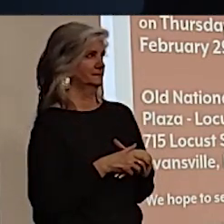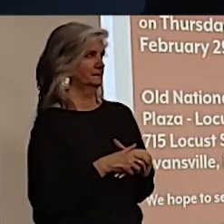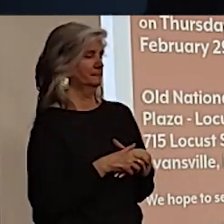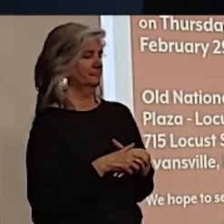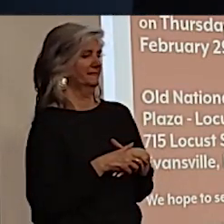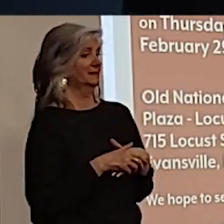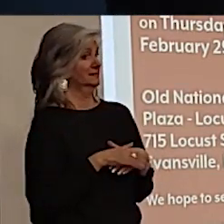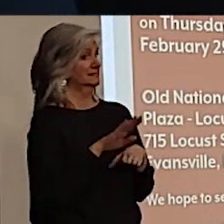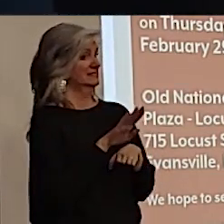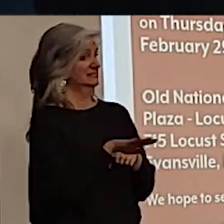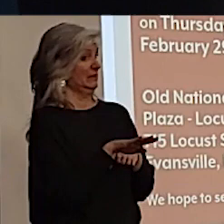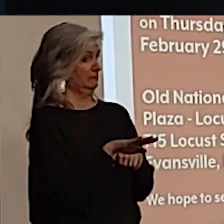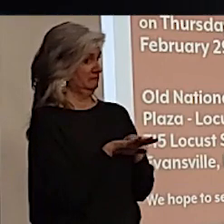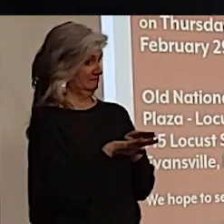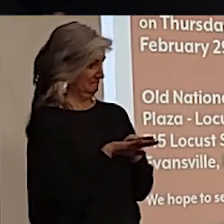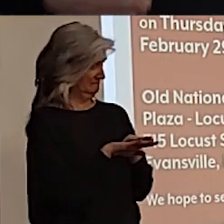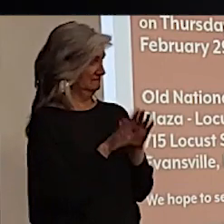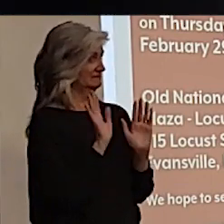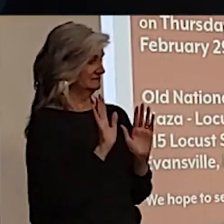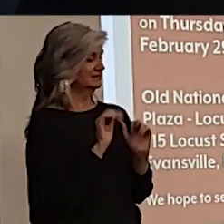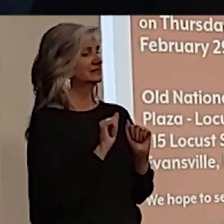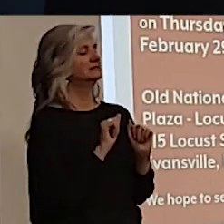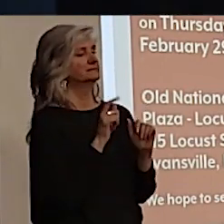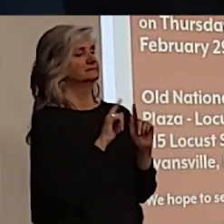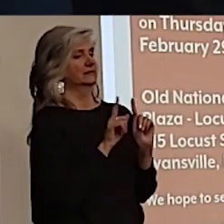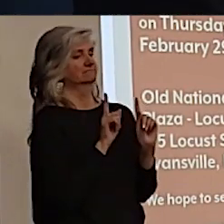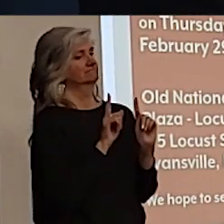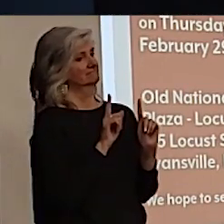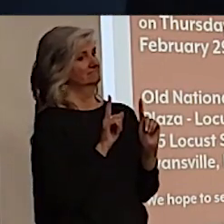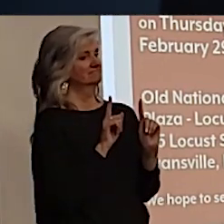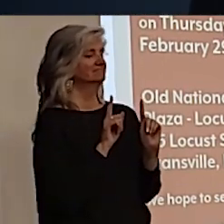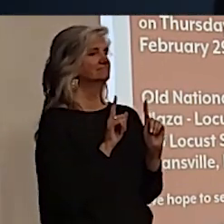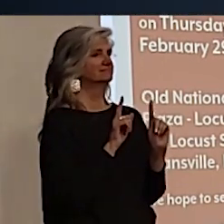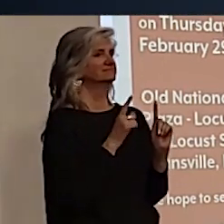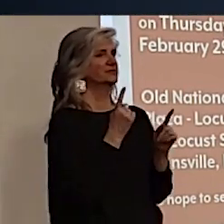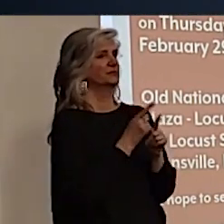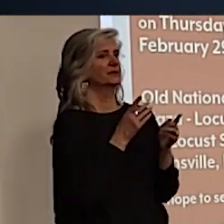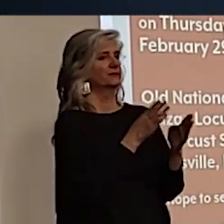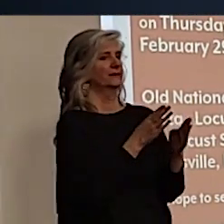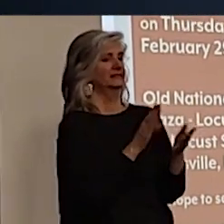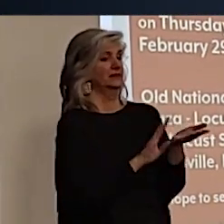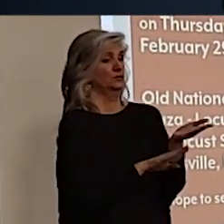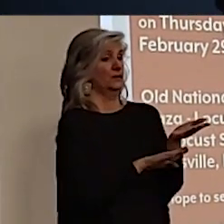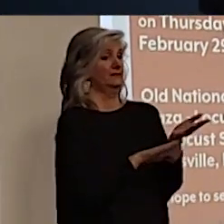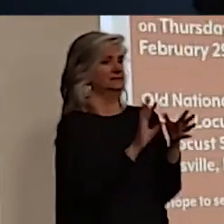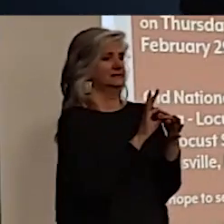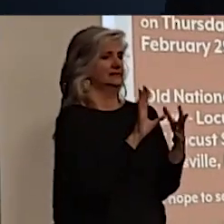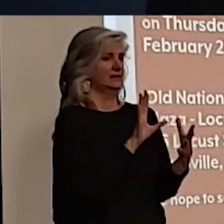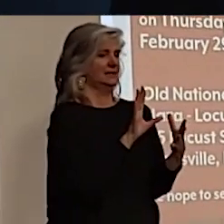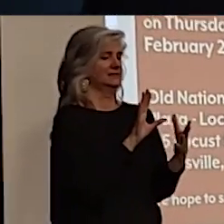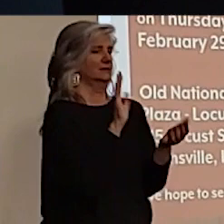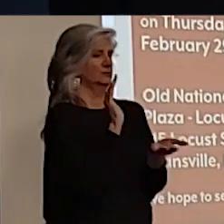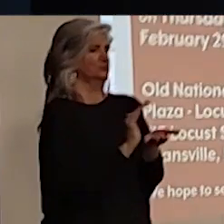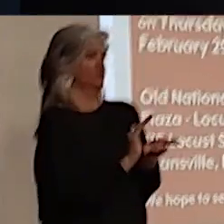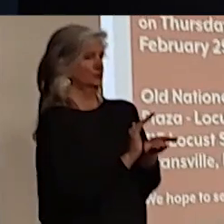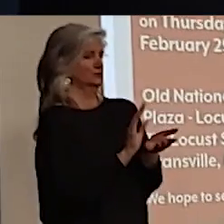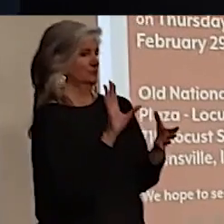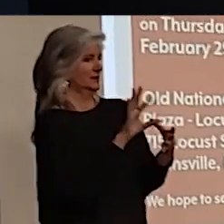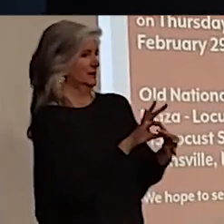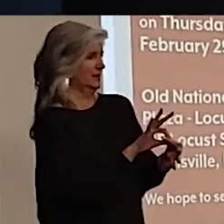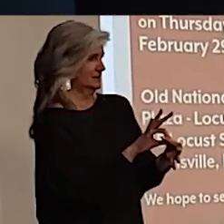Small step, but a step in the right direction. We got them to waive disconnects and reduce reconnect